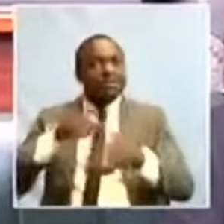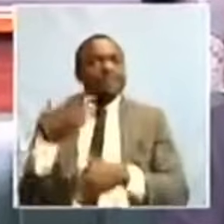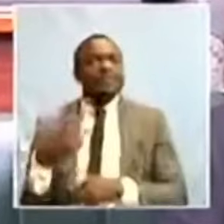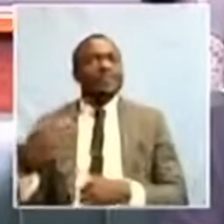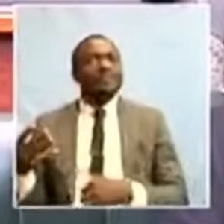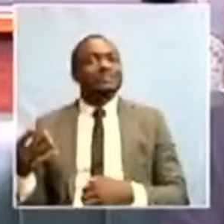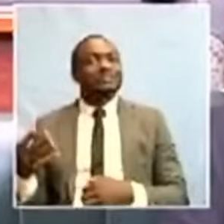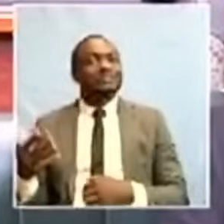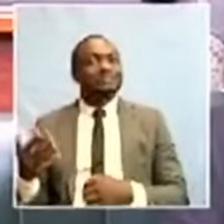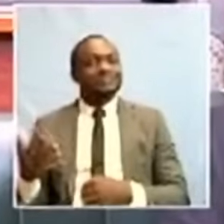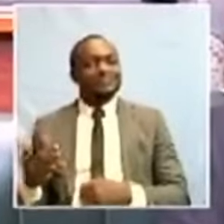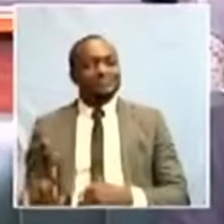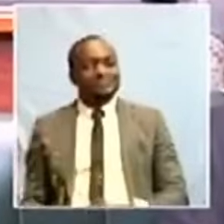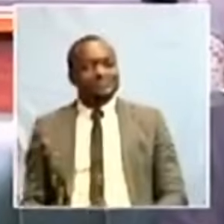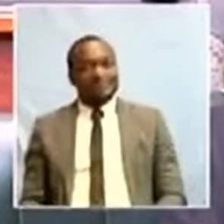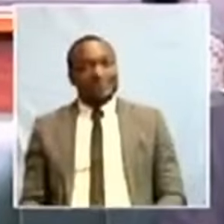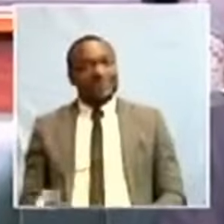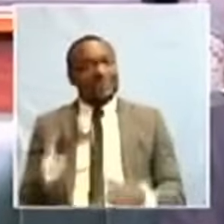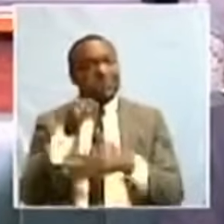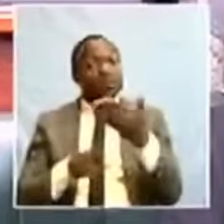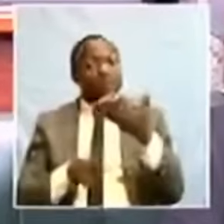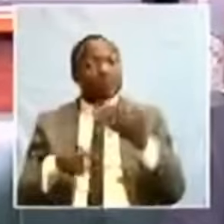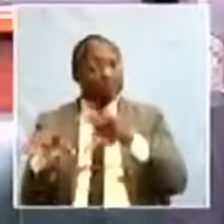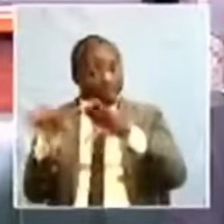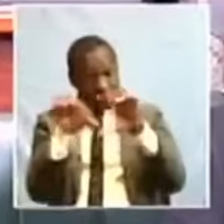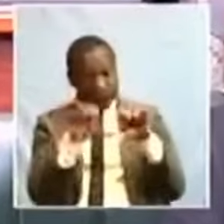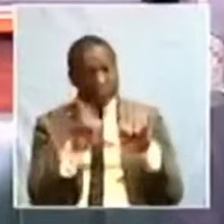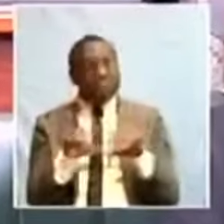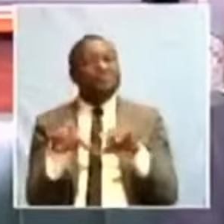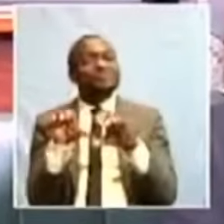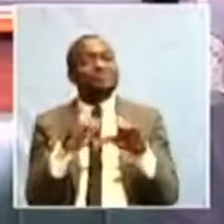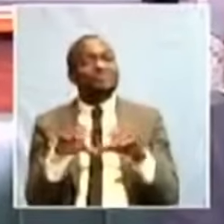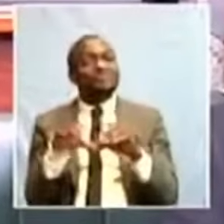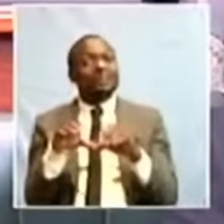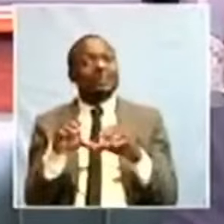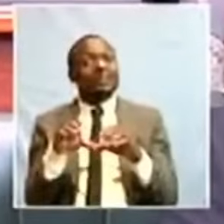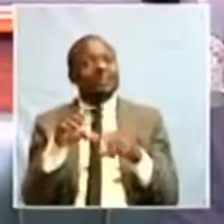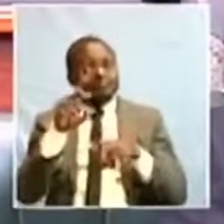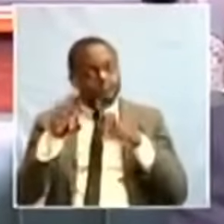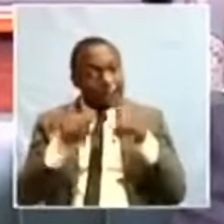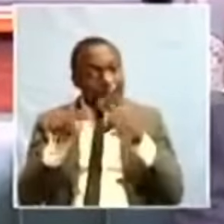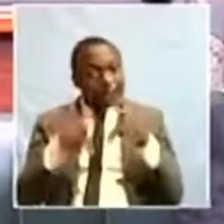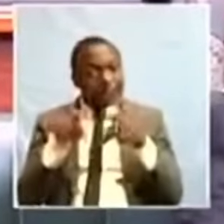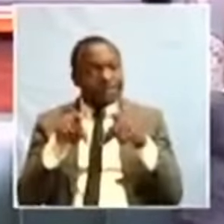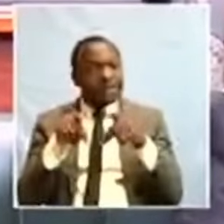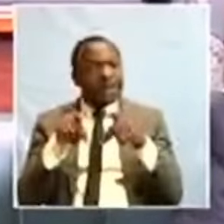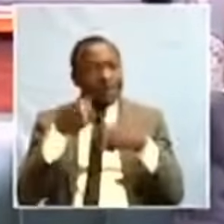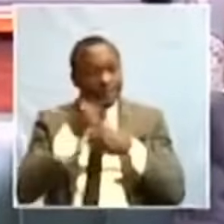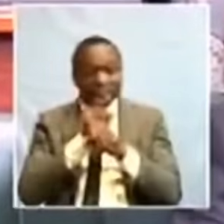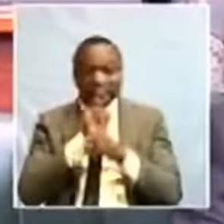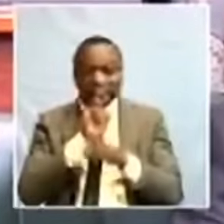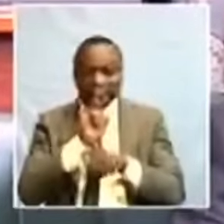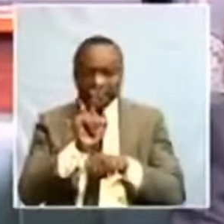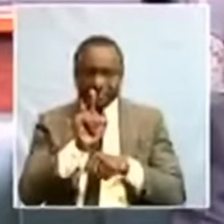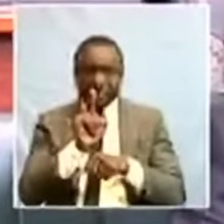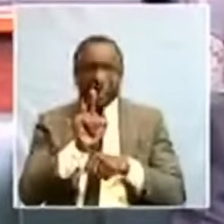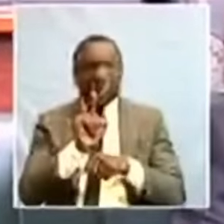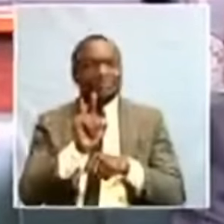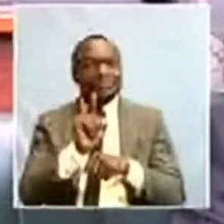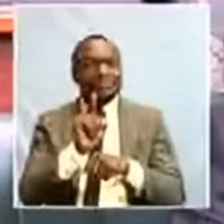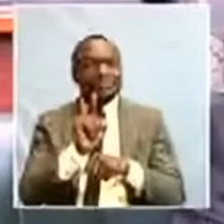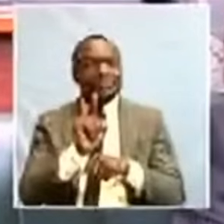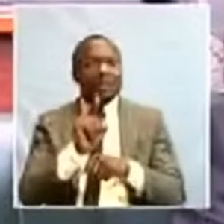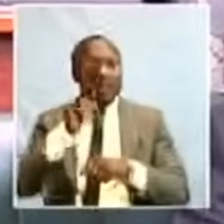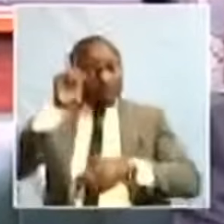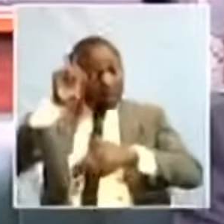living. So whatever we are doing is for the people and to ensure that